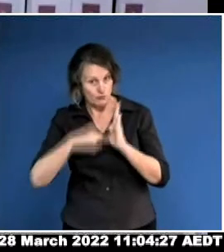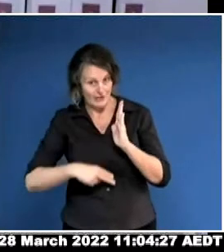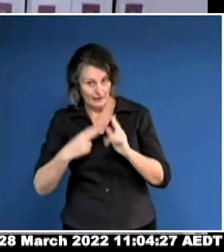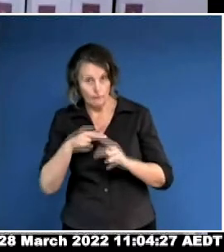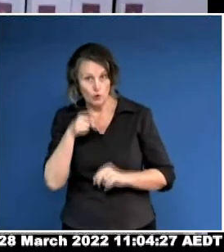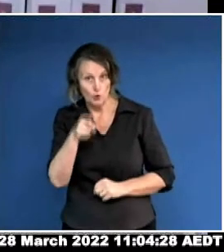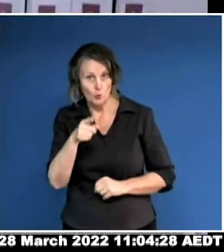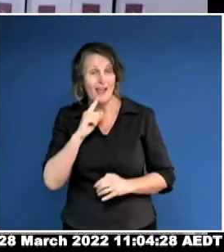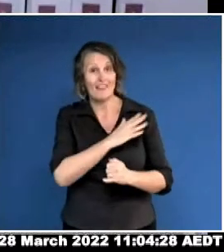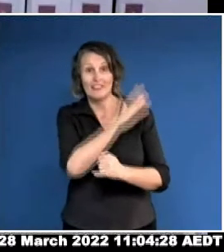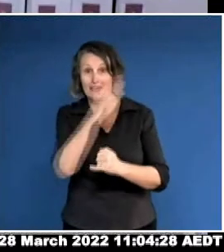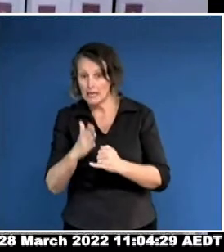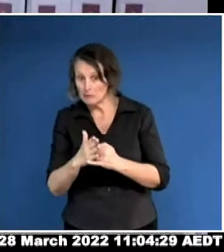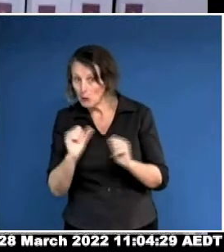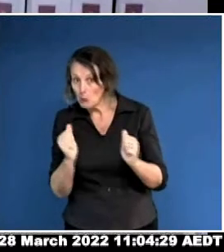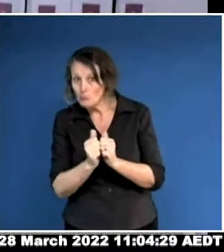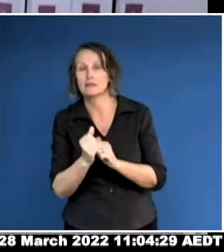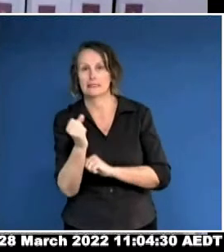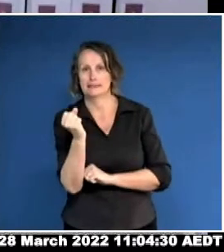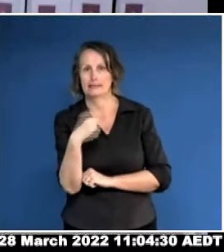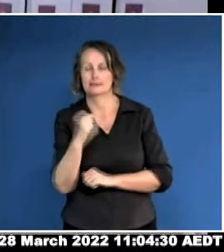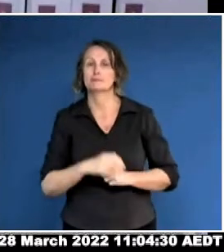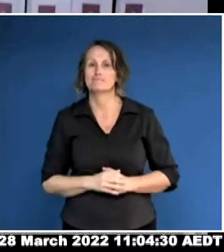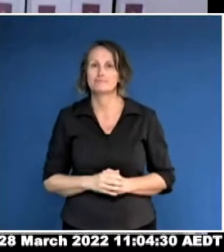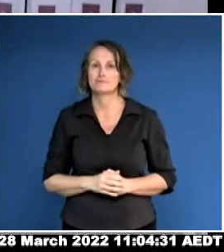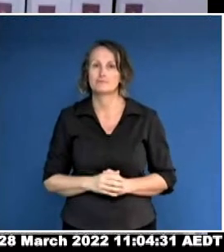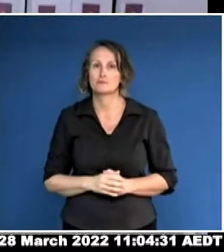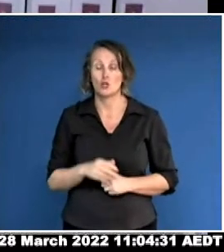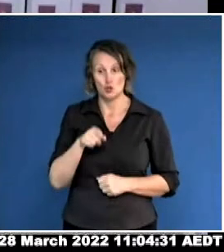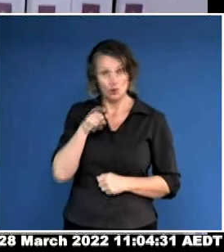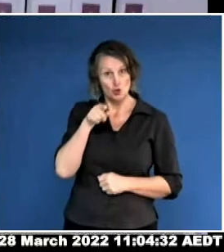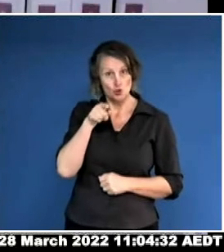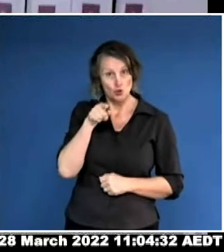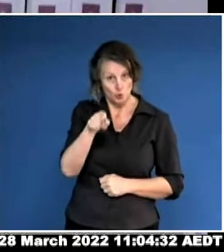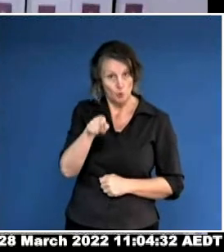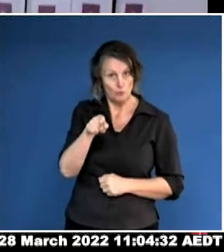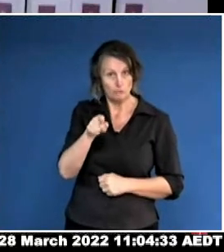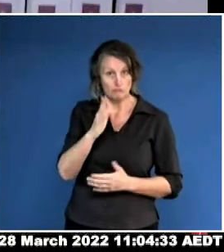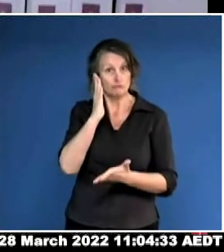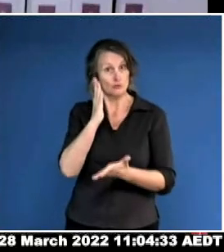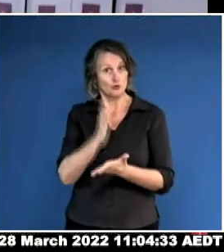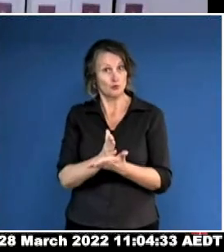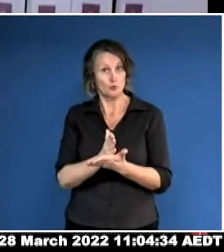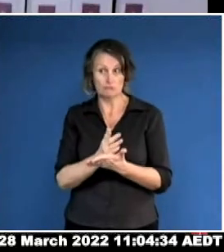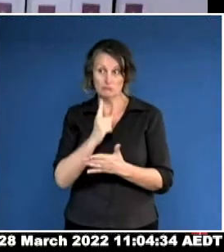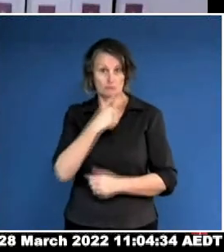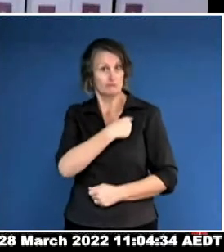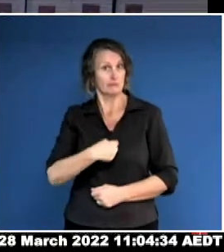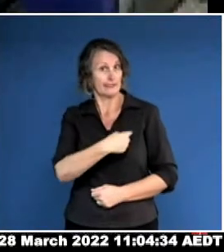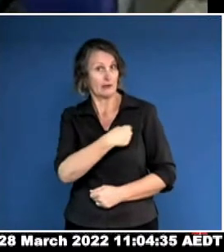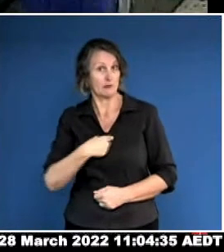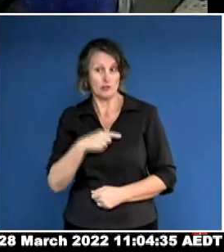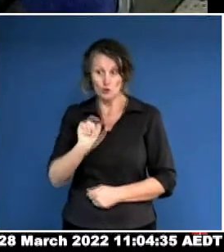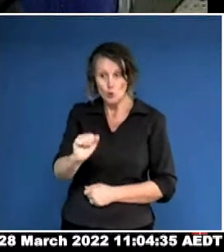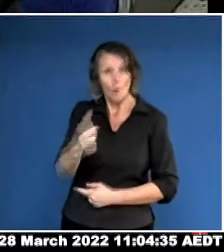say yes. Do you solemnly and sincerely declare and affirm that the evidence which